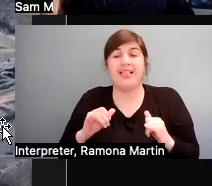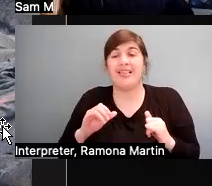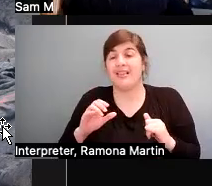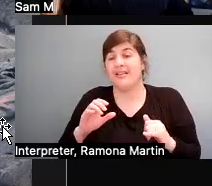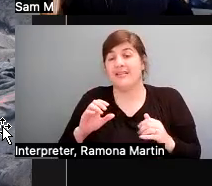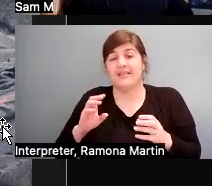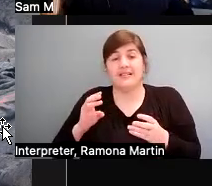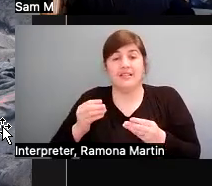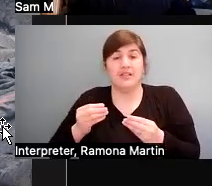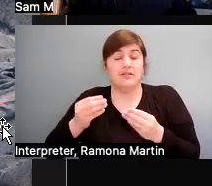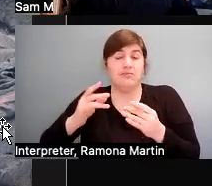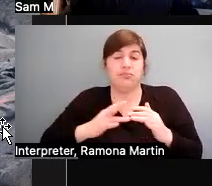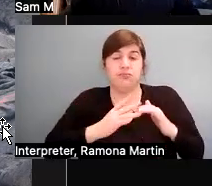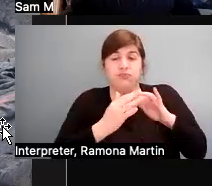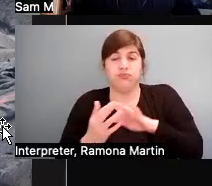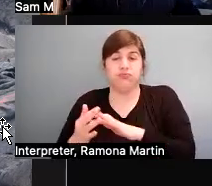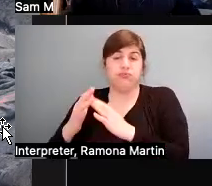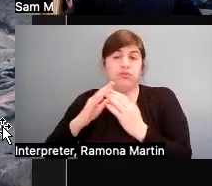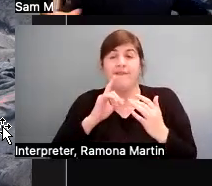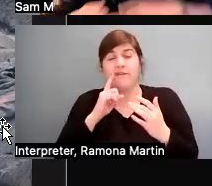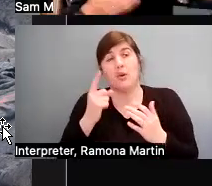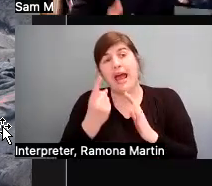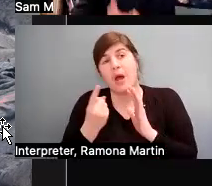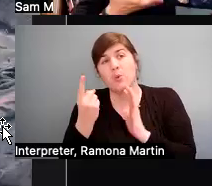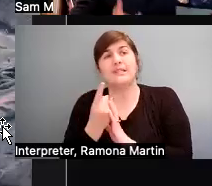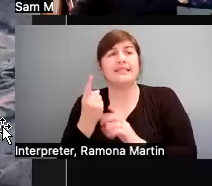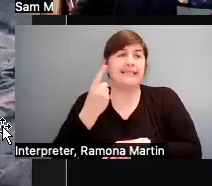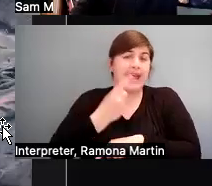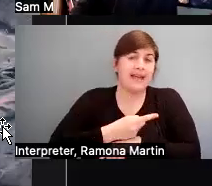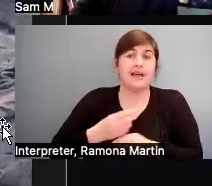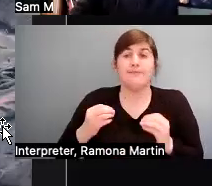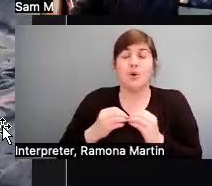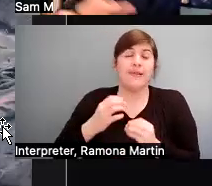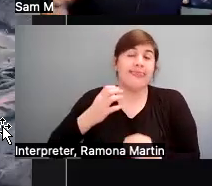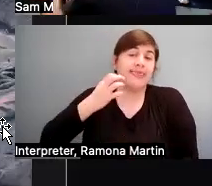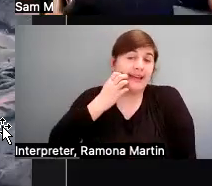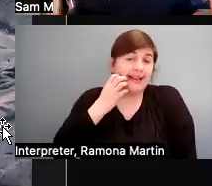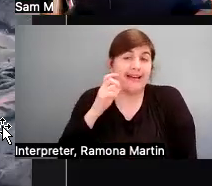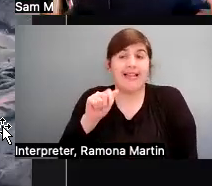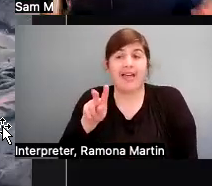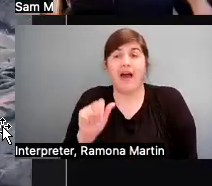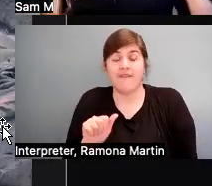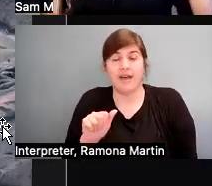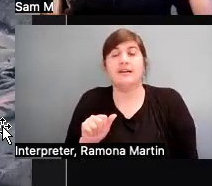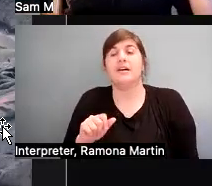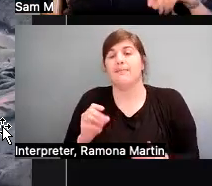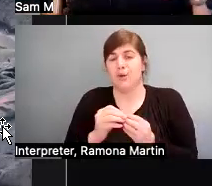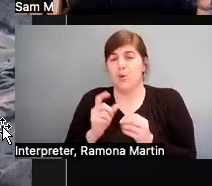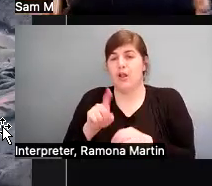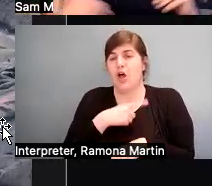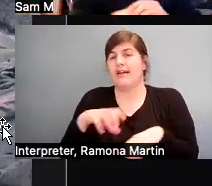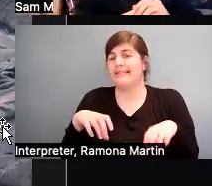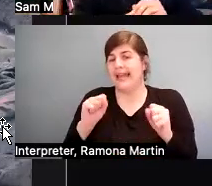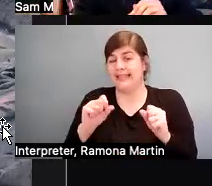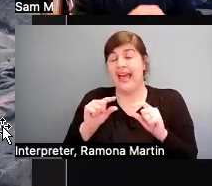for some hours, maybe days. The thicker a lava flow gets, the Uh-huh. longer it takes to cool down. So a Right. thin lava flow would